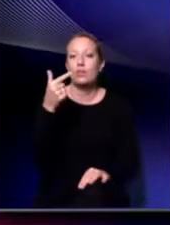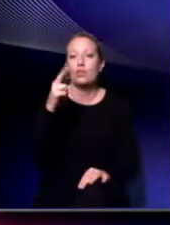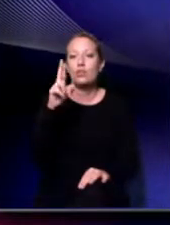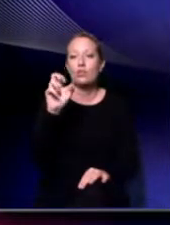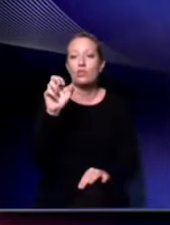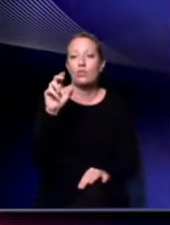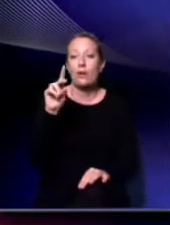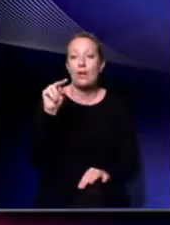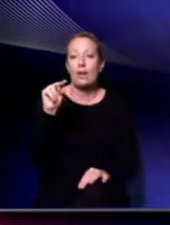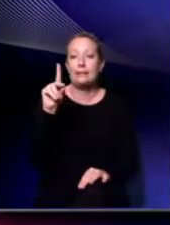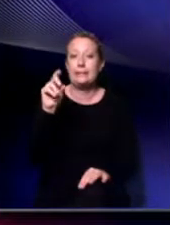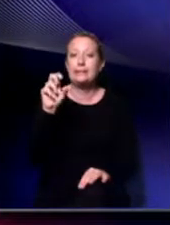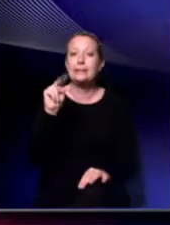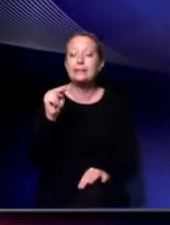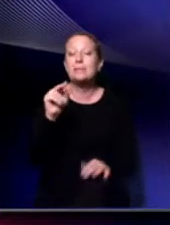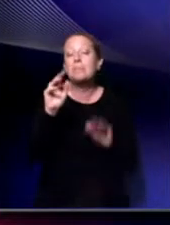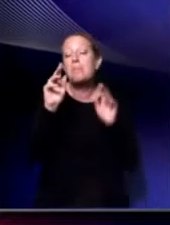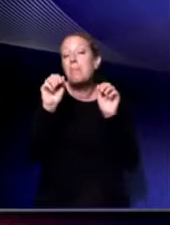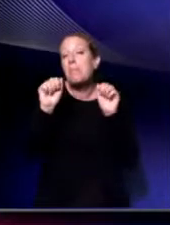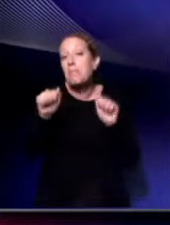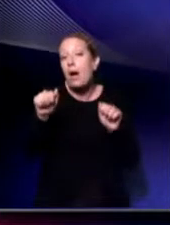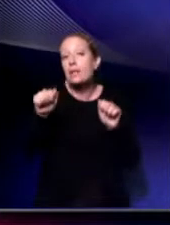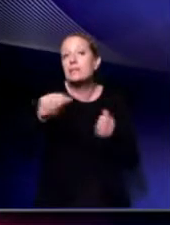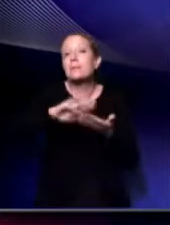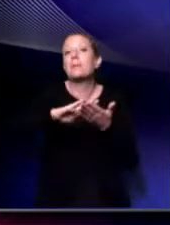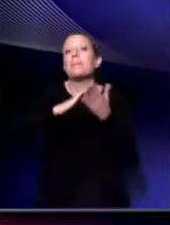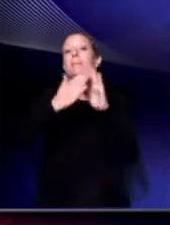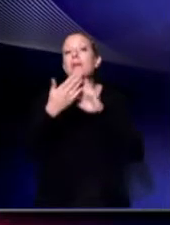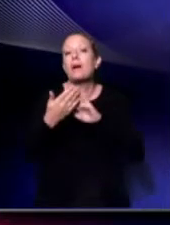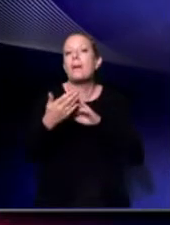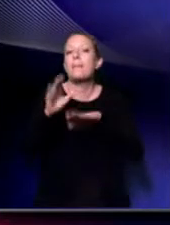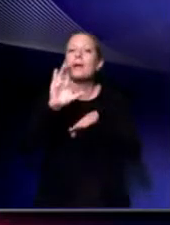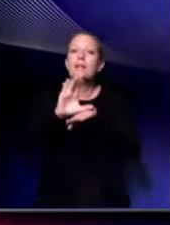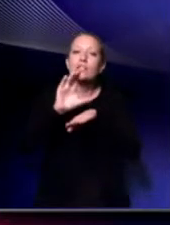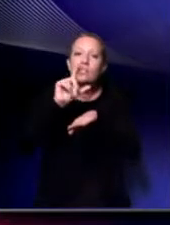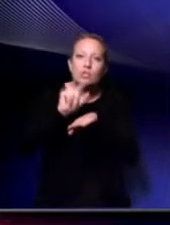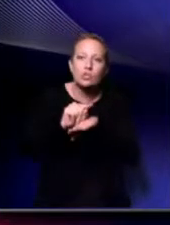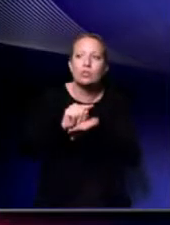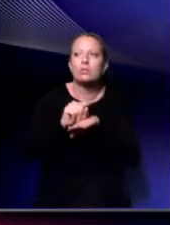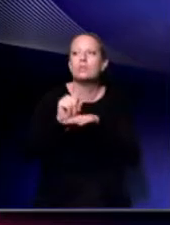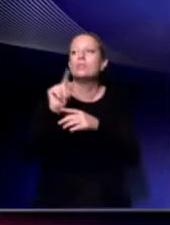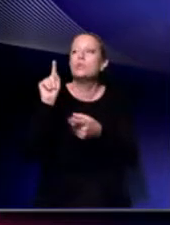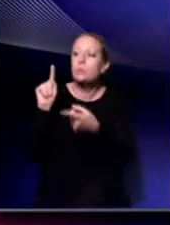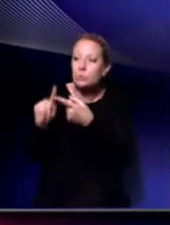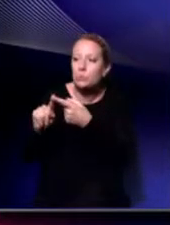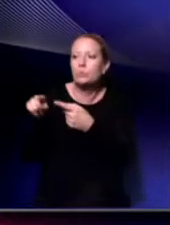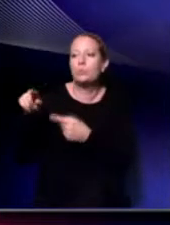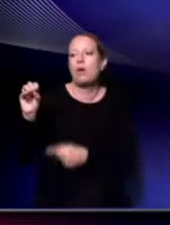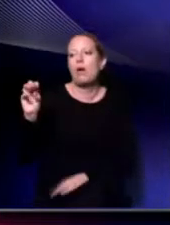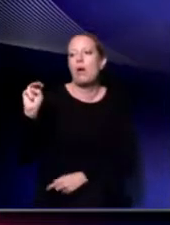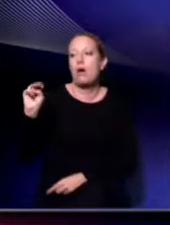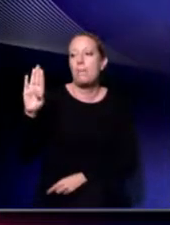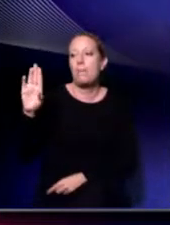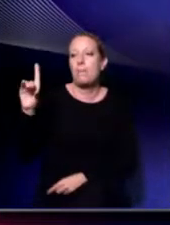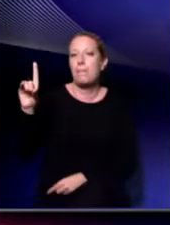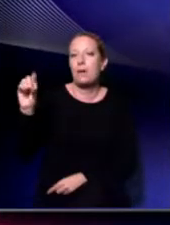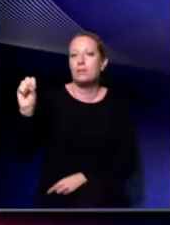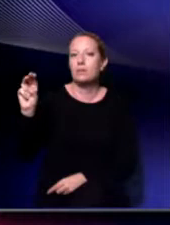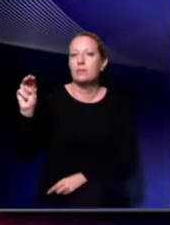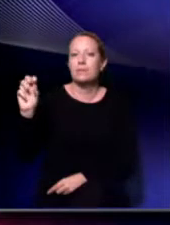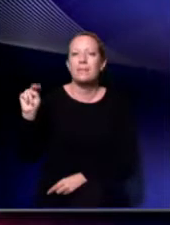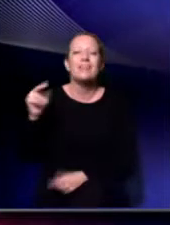an ombudsman consultant. I don't think she would be looking for anything permanent full-time, but as a